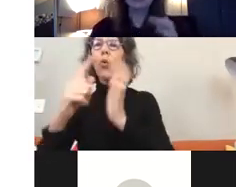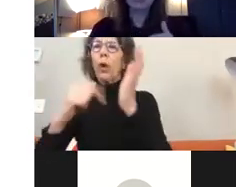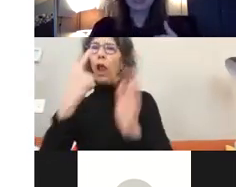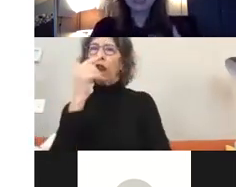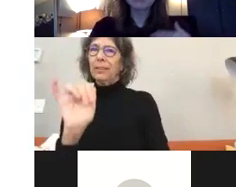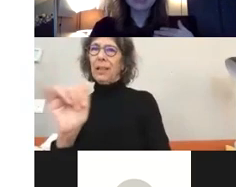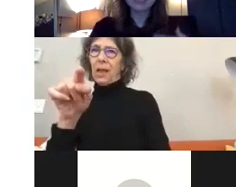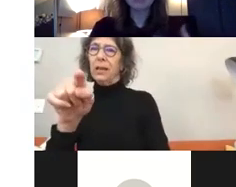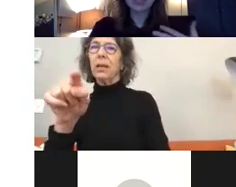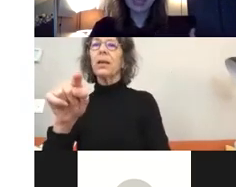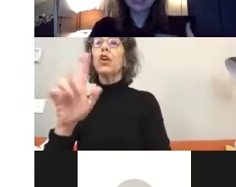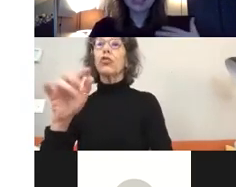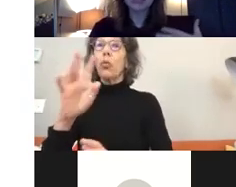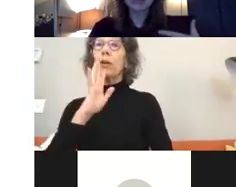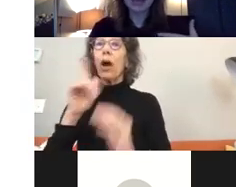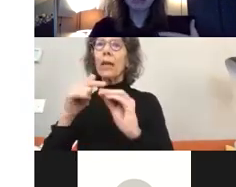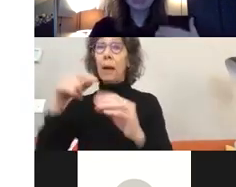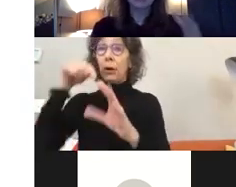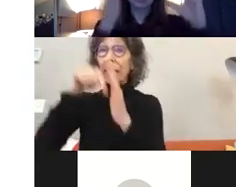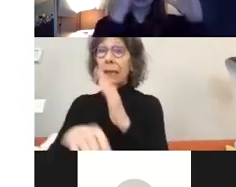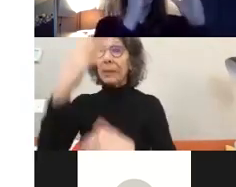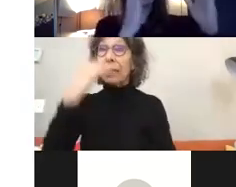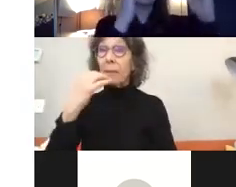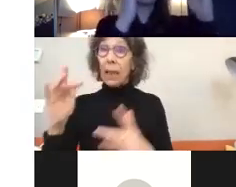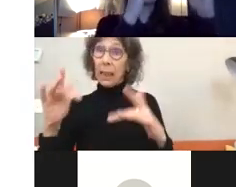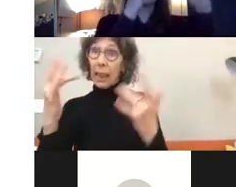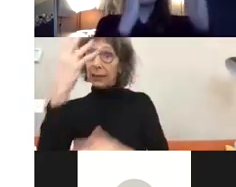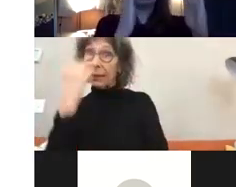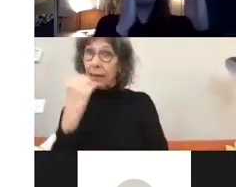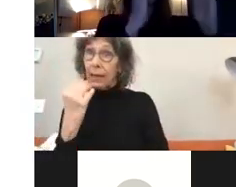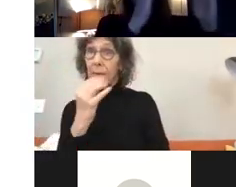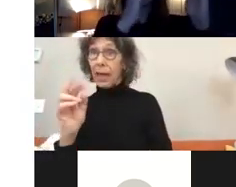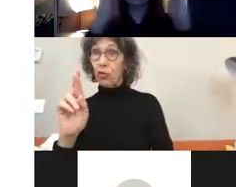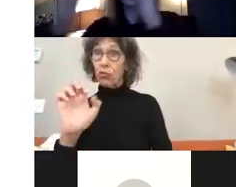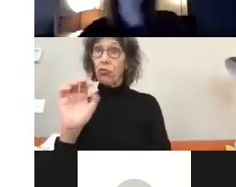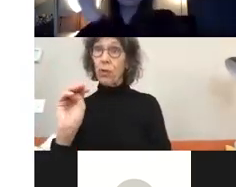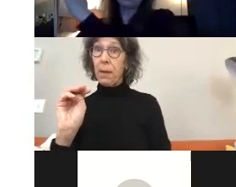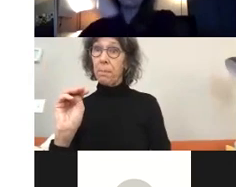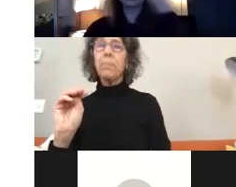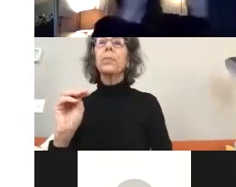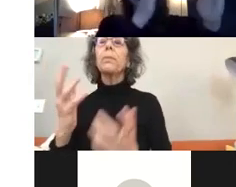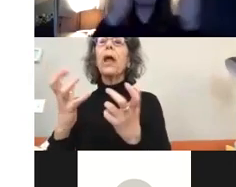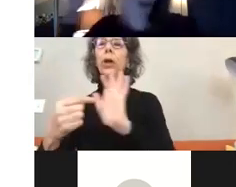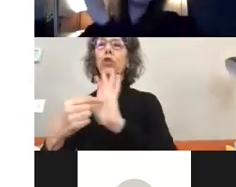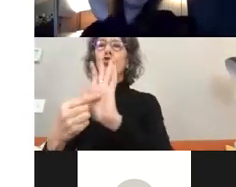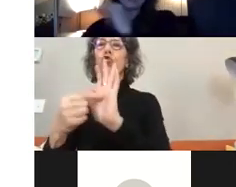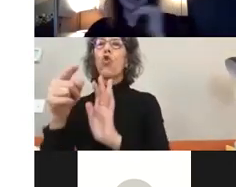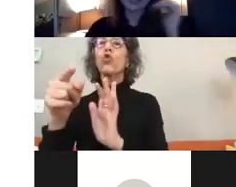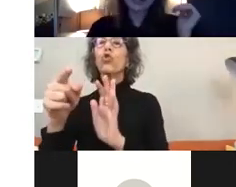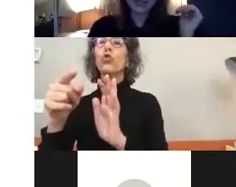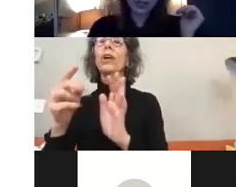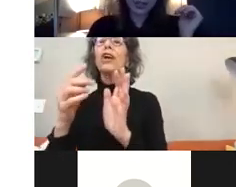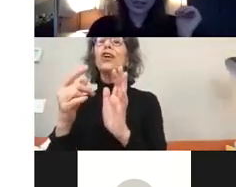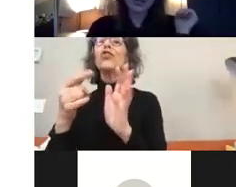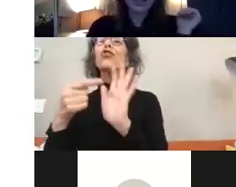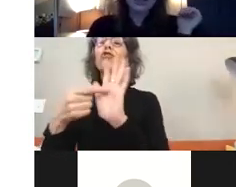talked about deep sleep and light sleep and REM, but I want now to have a representation that allows me to show multiple days next